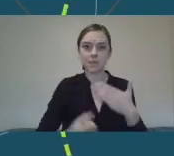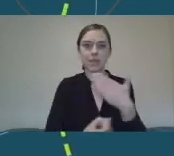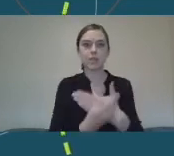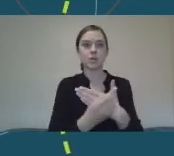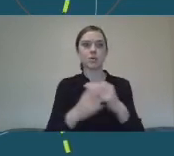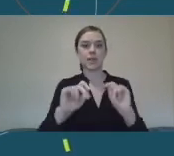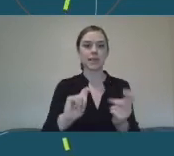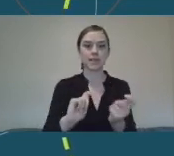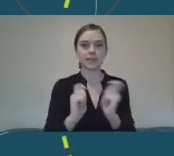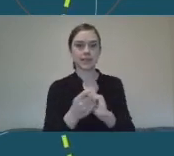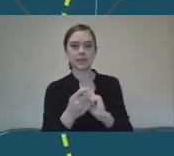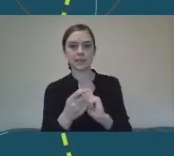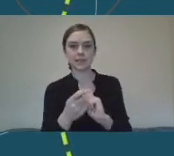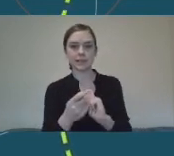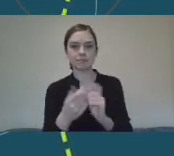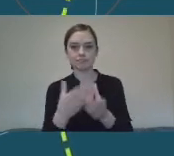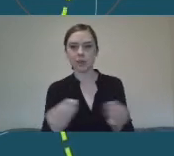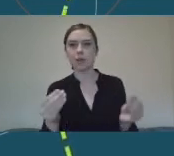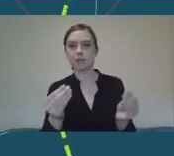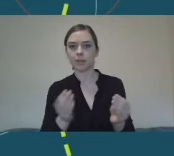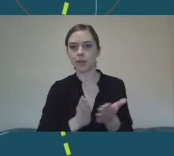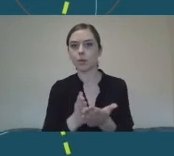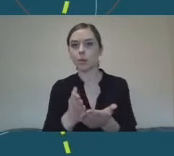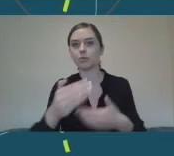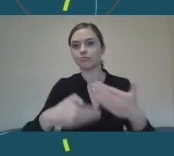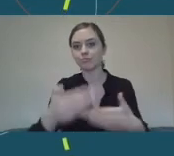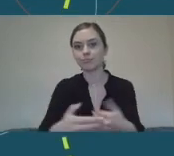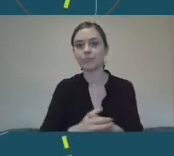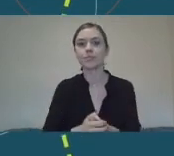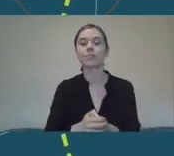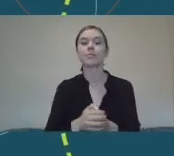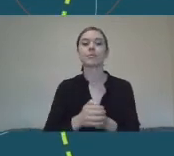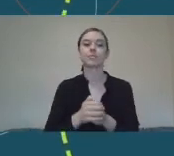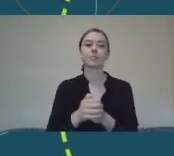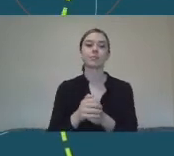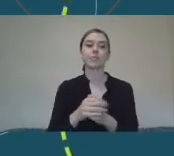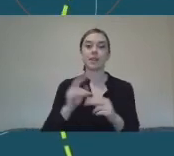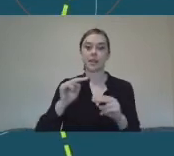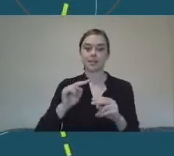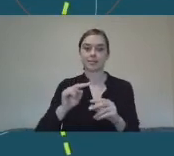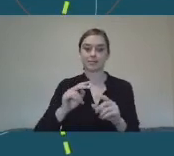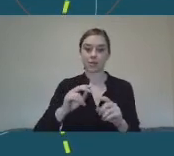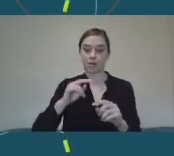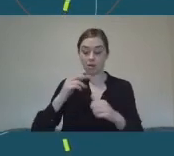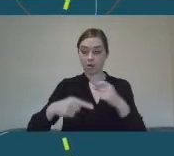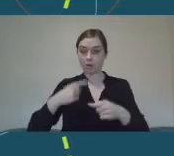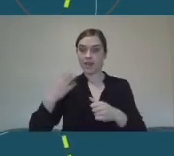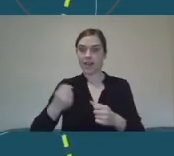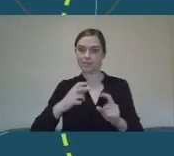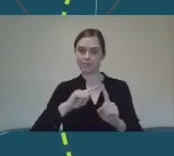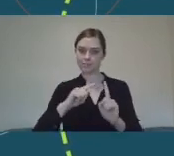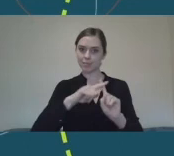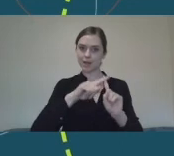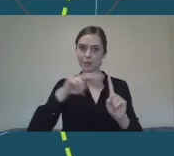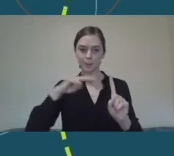when a certain event occurs in their life, you know, to continually look at the optimistic side of life. So we think that's a very big